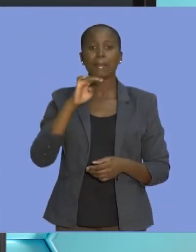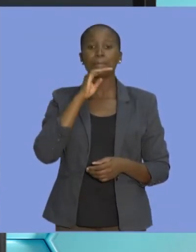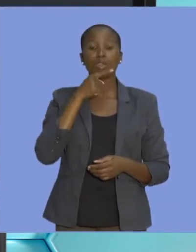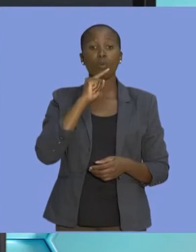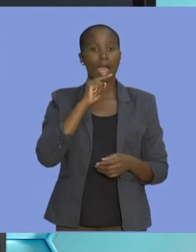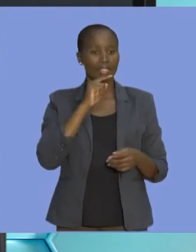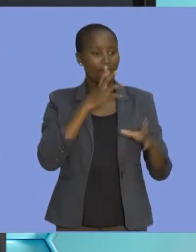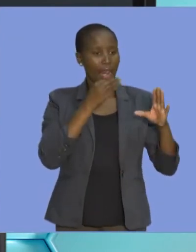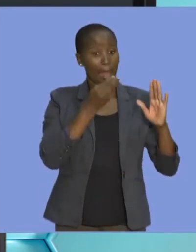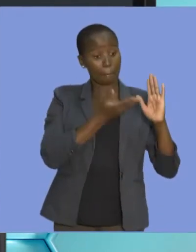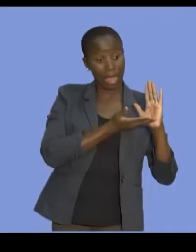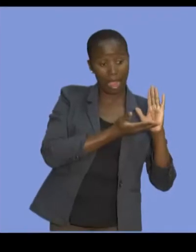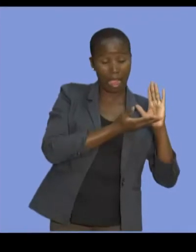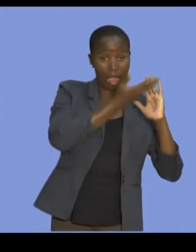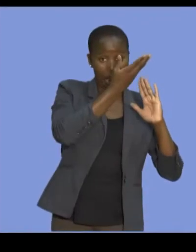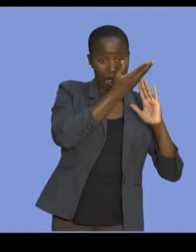lower quartile. Okay.